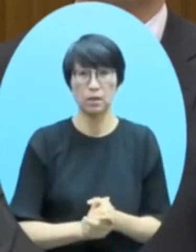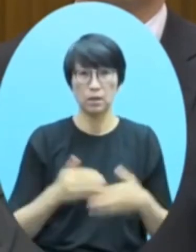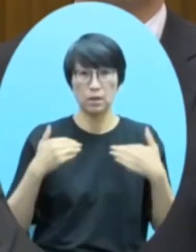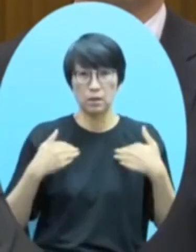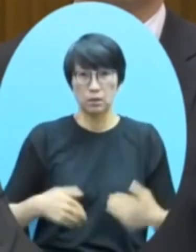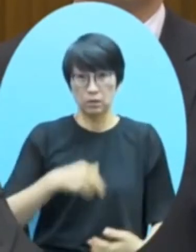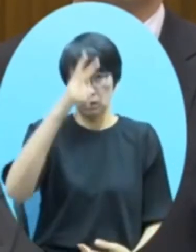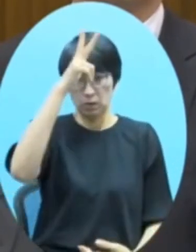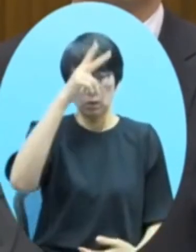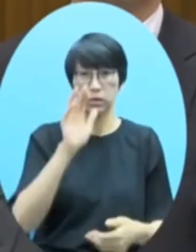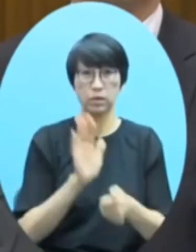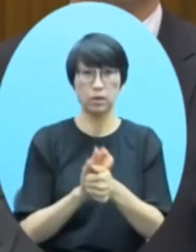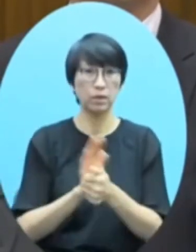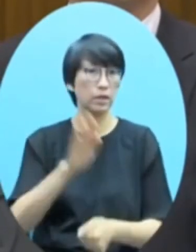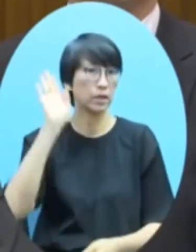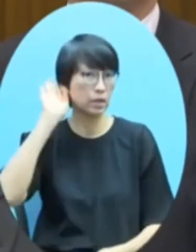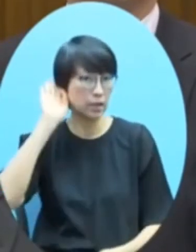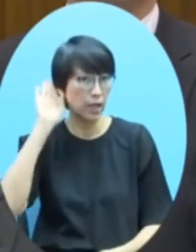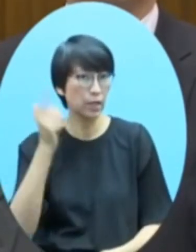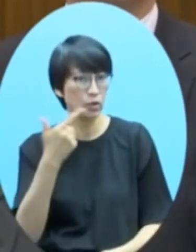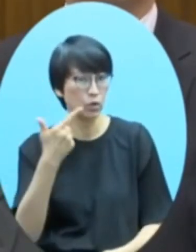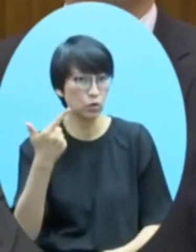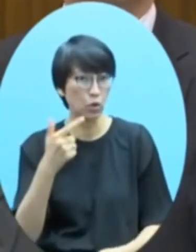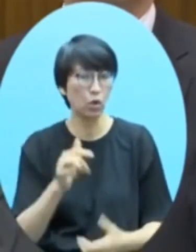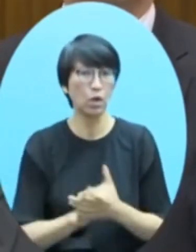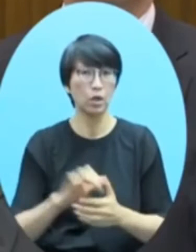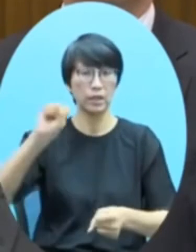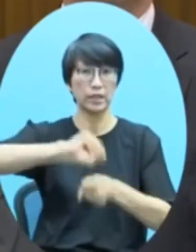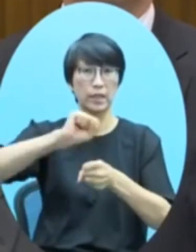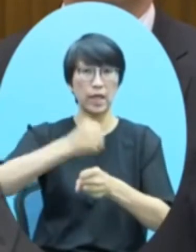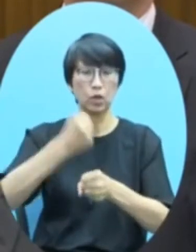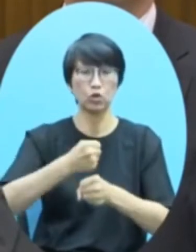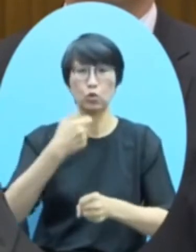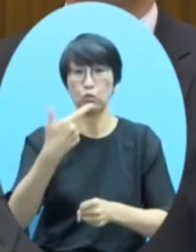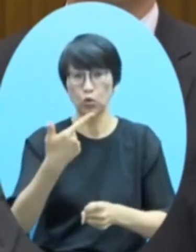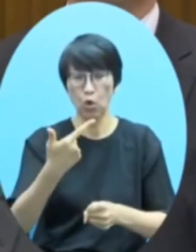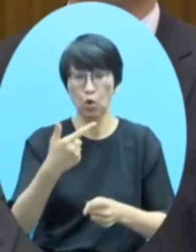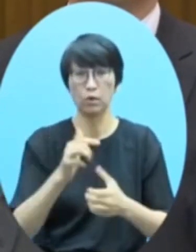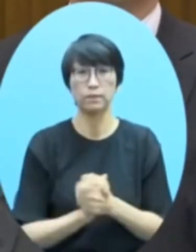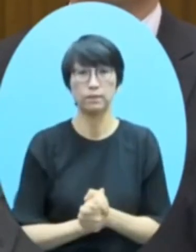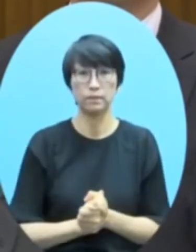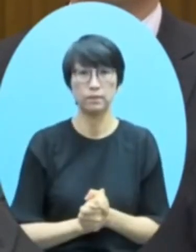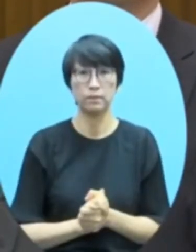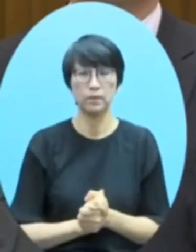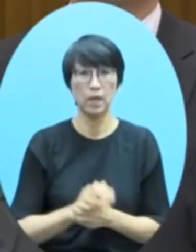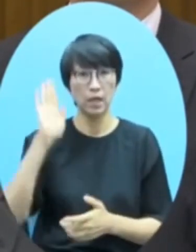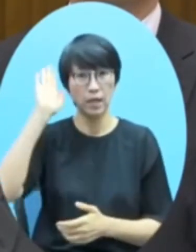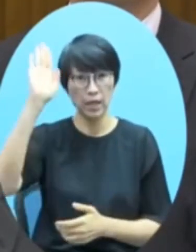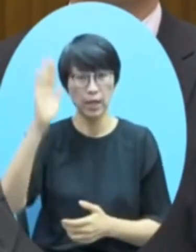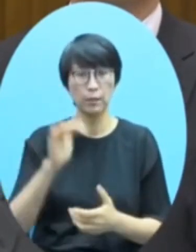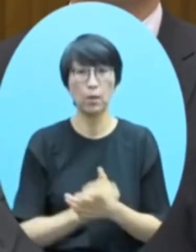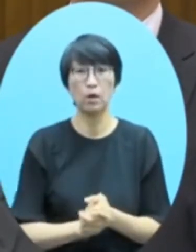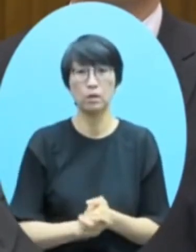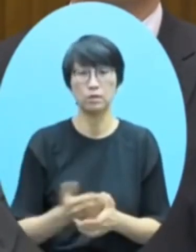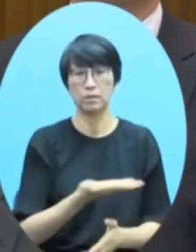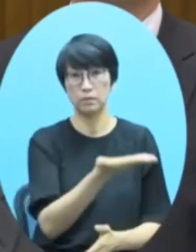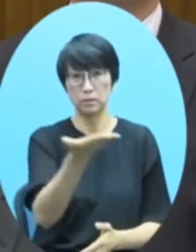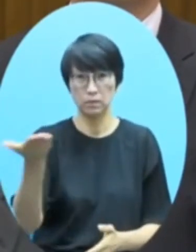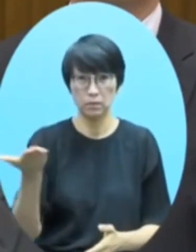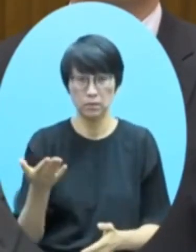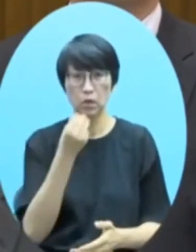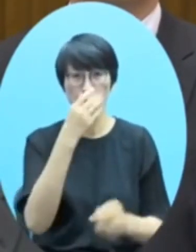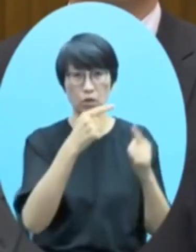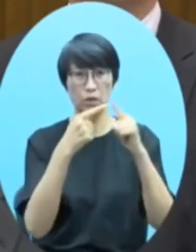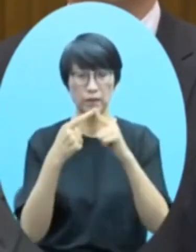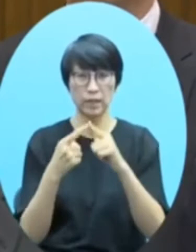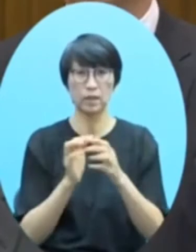will enable us to listen more, to engage more, and to do more that will meet the wishes of the people of Hong